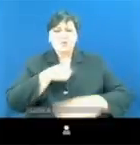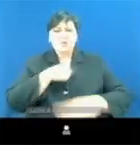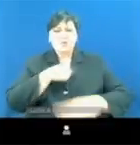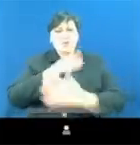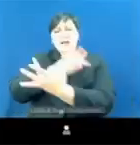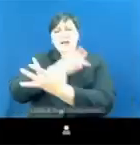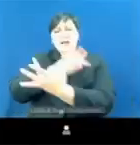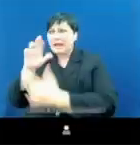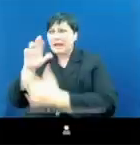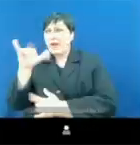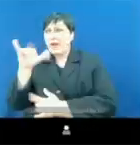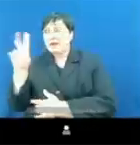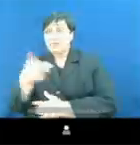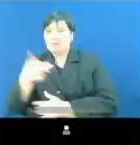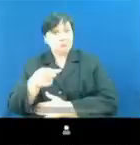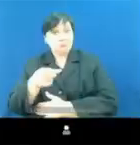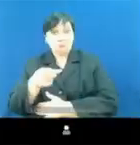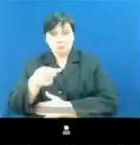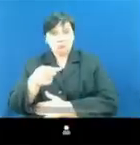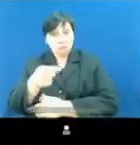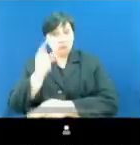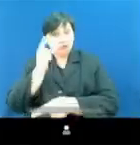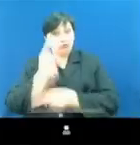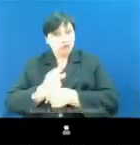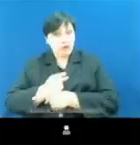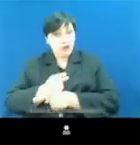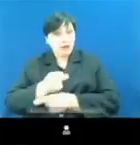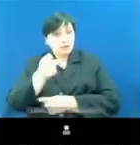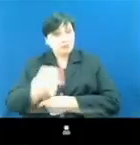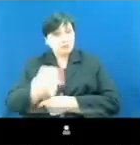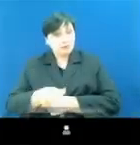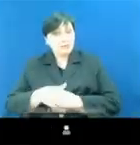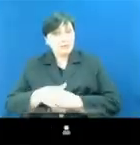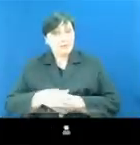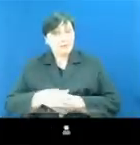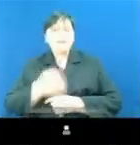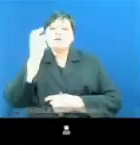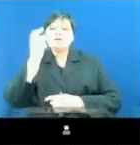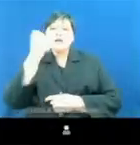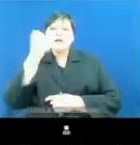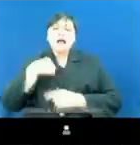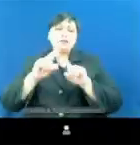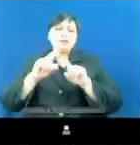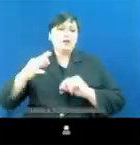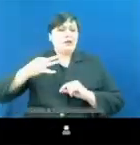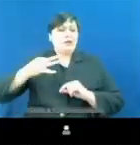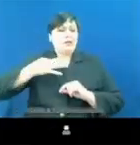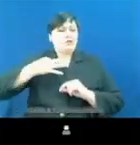out of date. There are different eligibility requirements to sit for the written